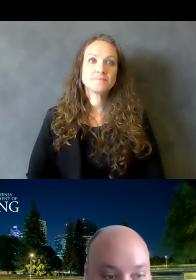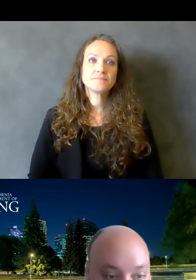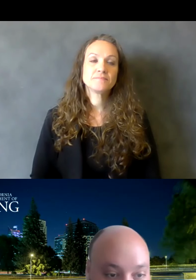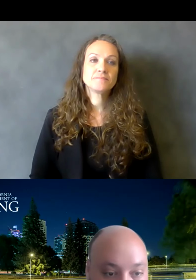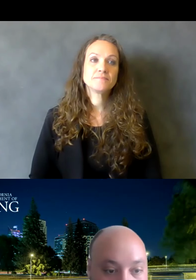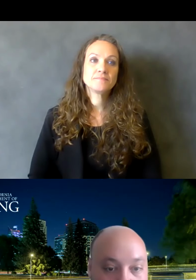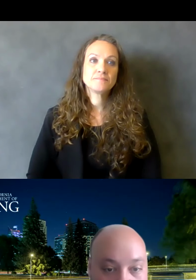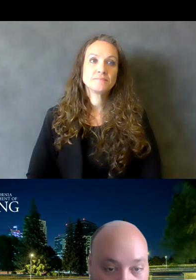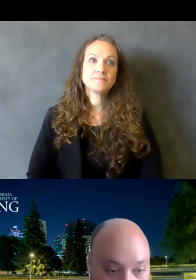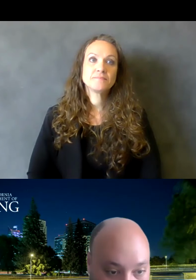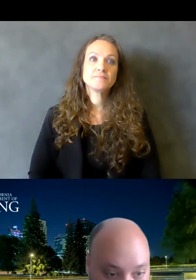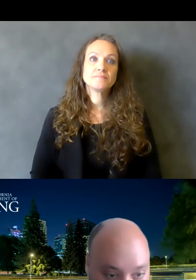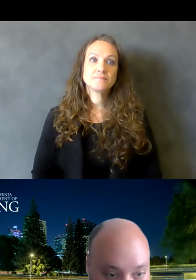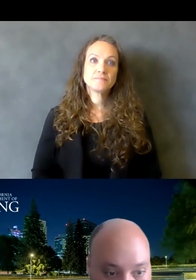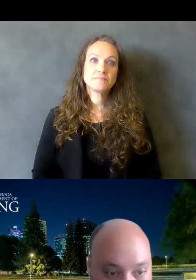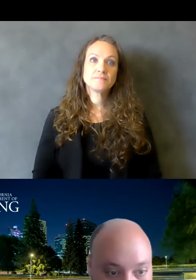The department will,